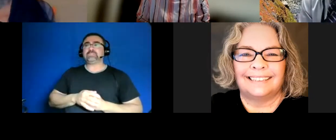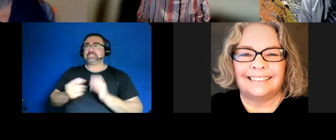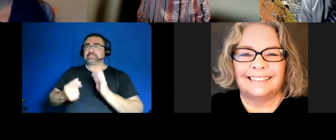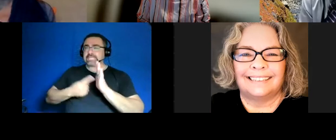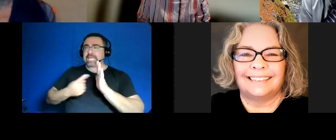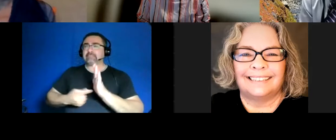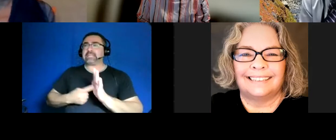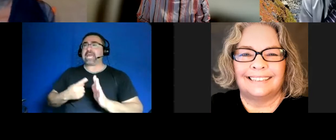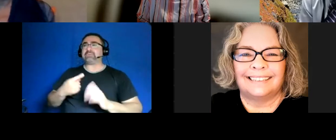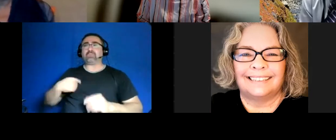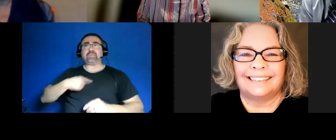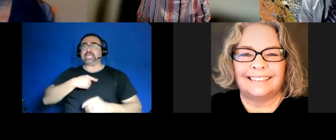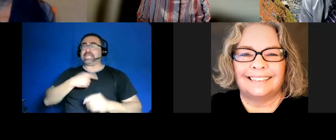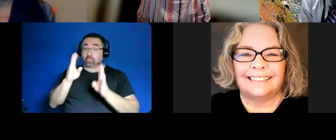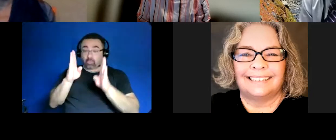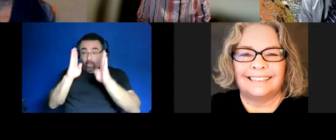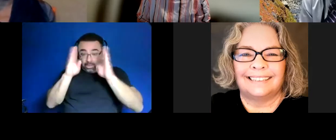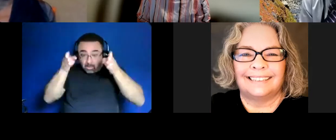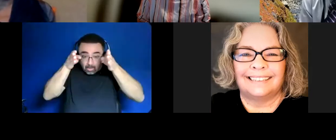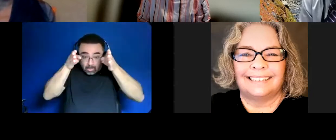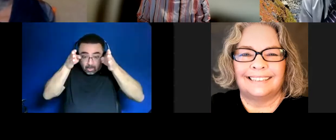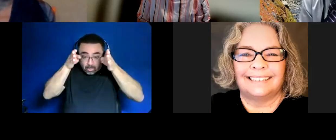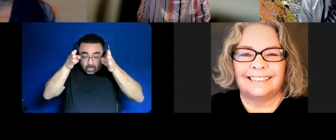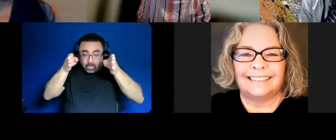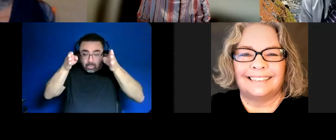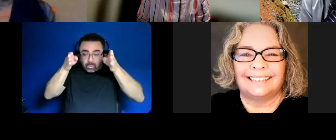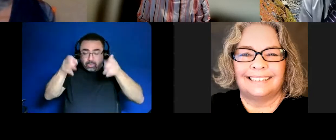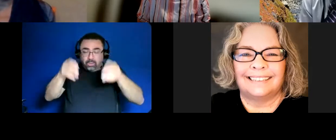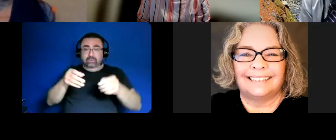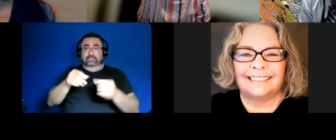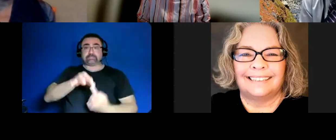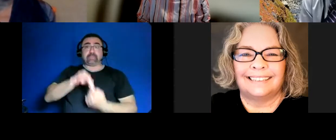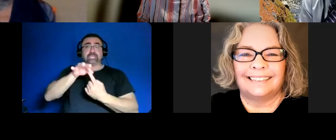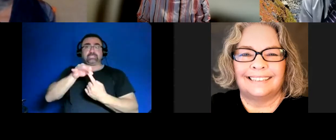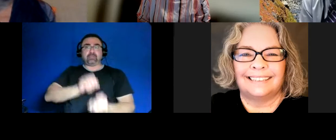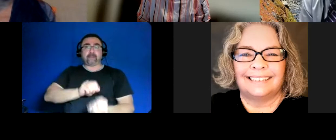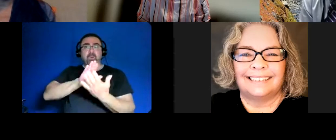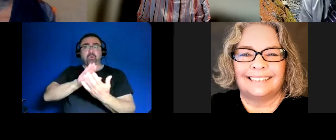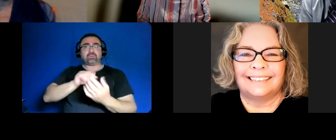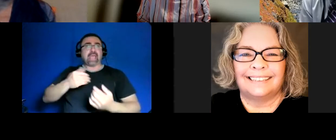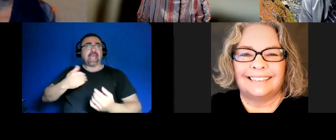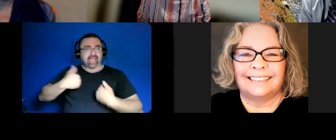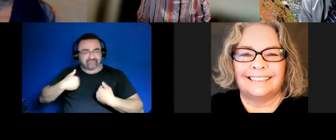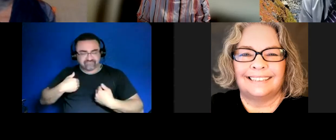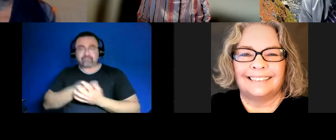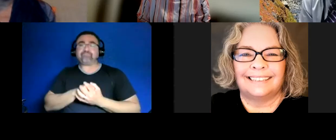bit too focused on the special approaches that we have.